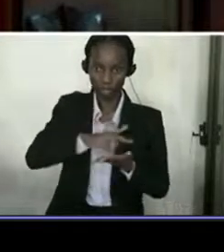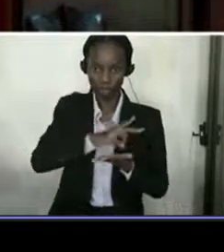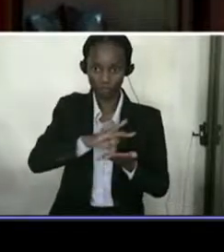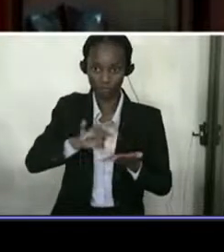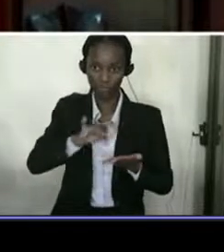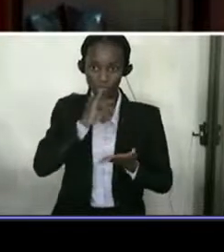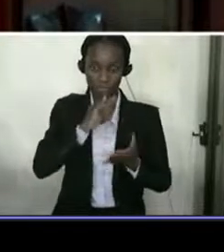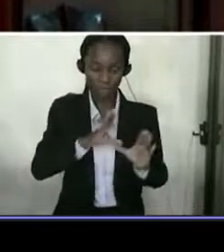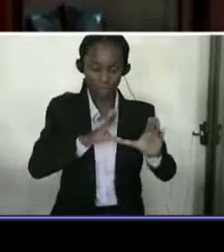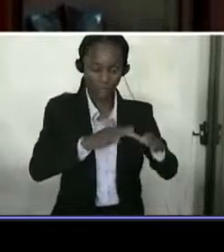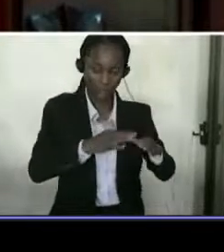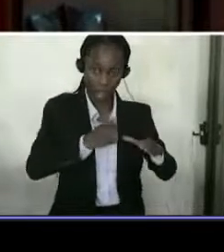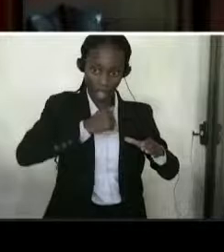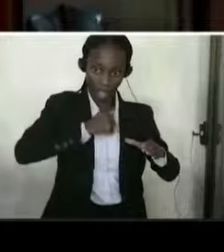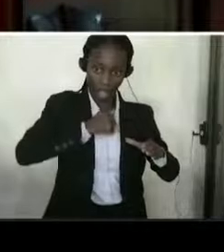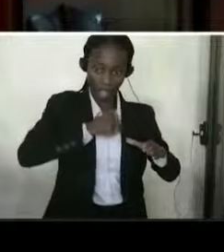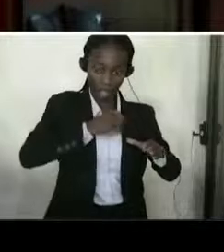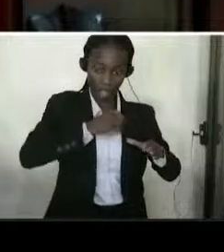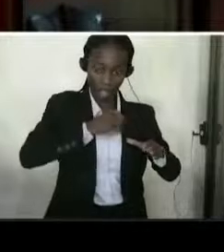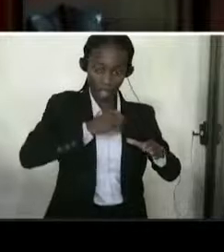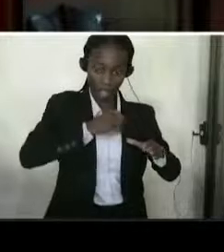votes or to abstain.